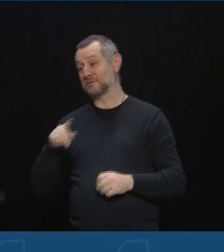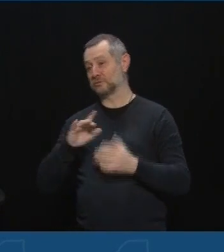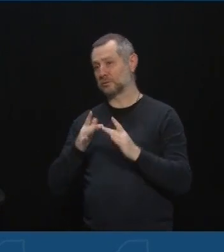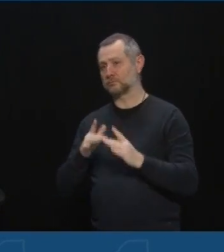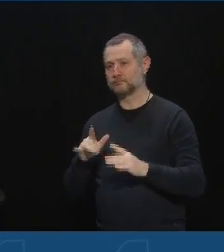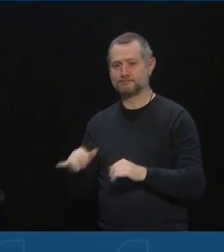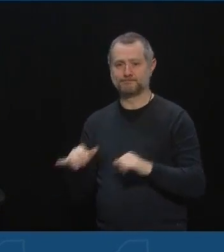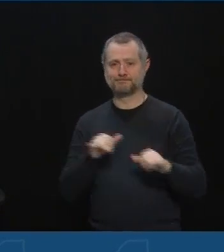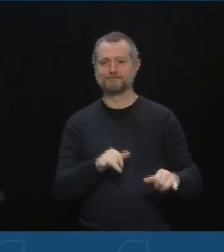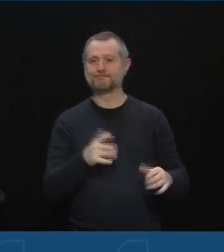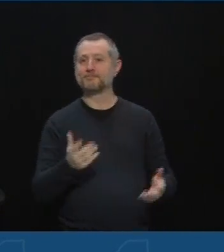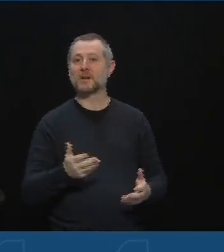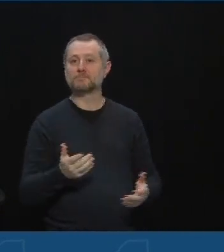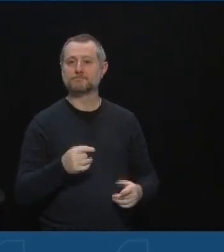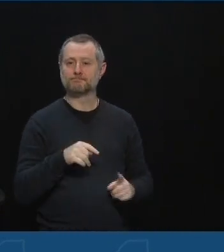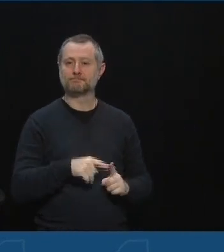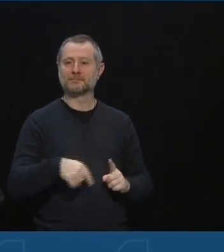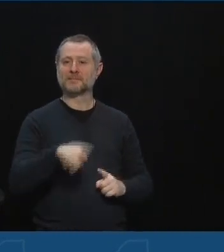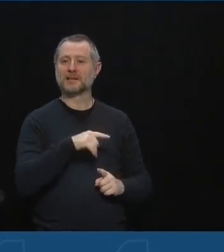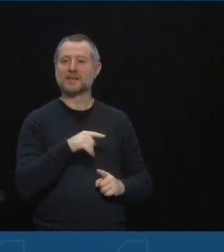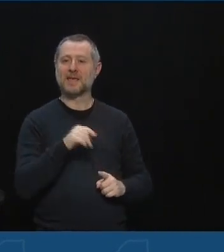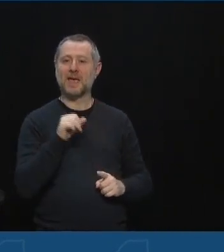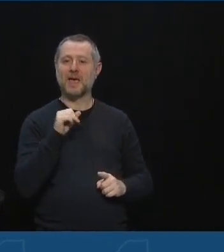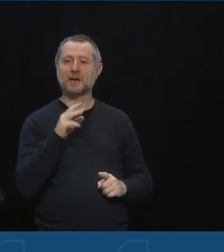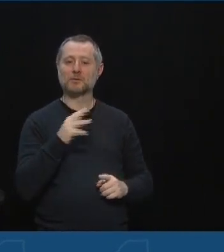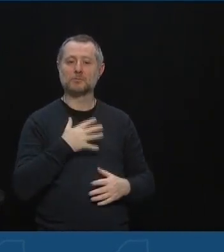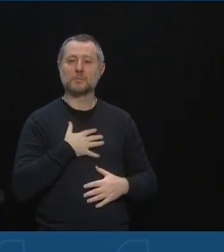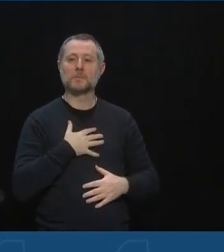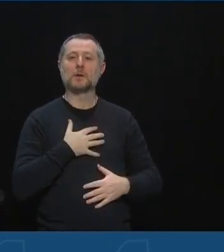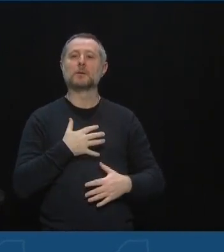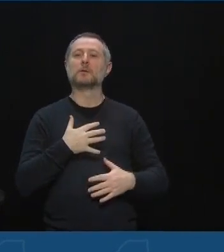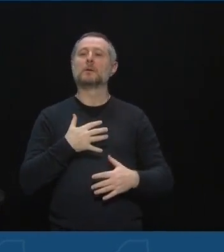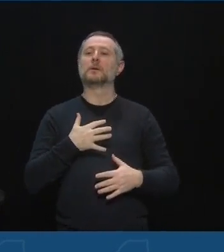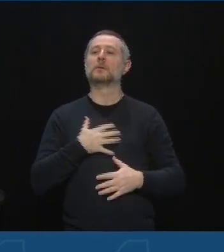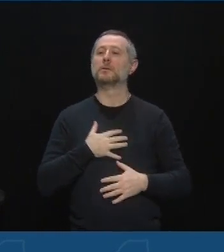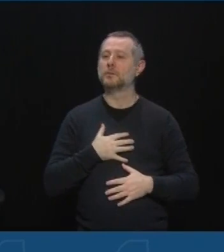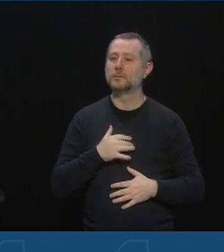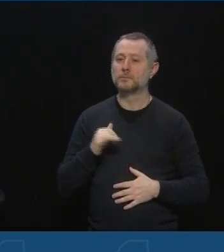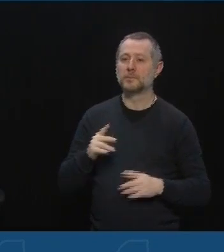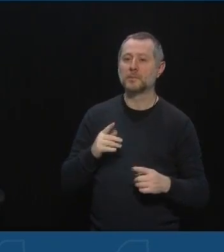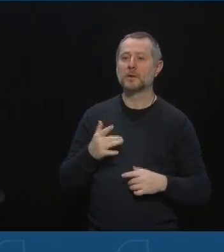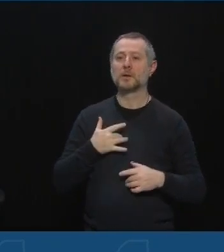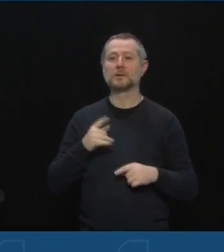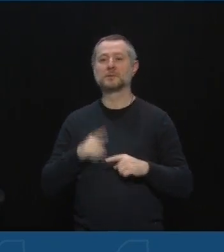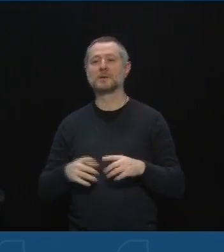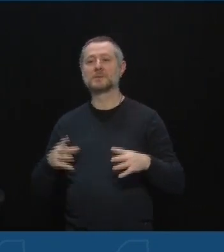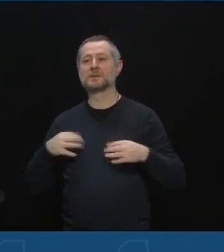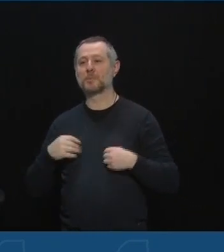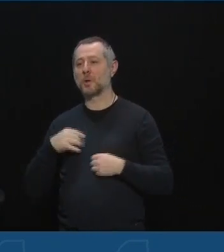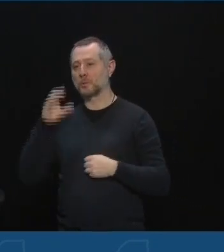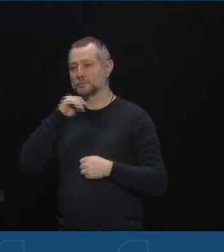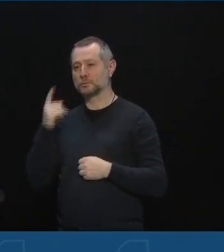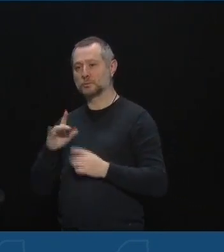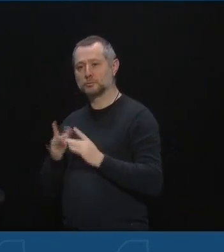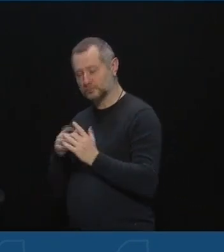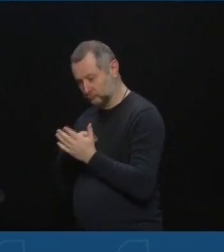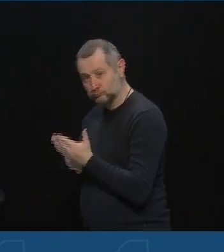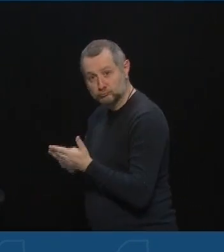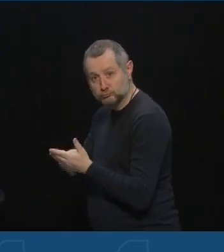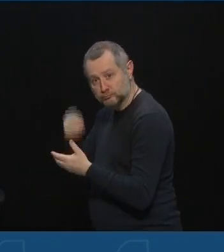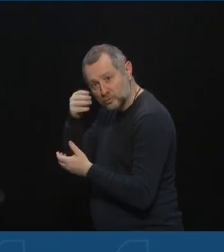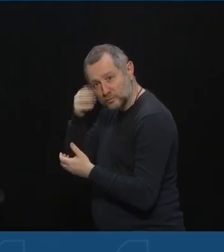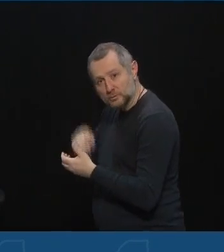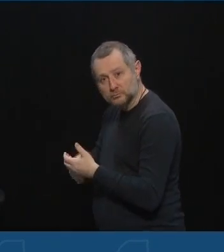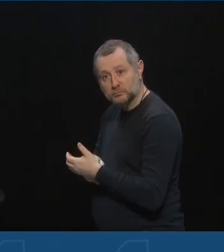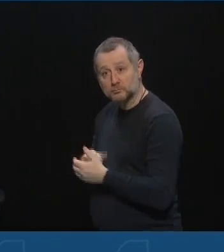think about it. You know, of course you're going to breathe. Of course you're going to have broadband. It's always, if you don't have it, you are suffocating, and you're being held back. Your kids can't apply